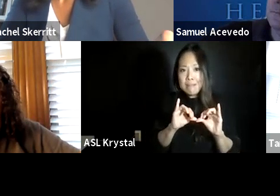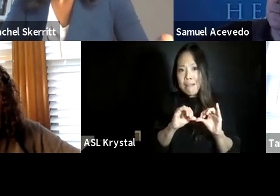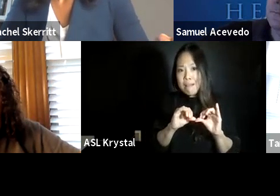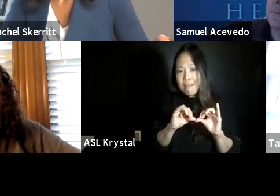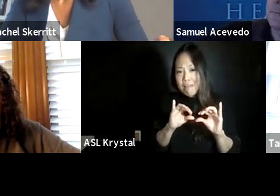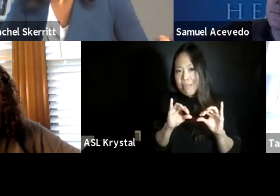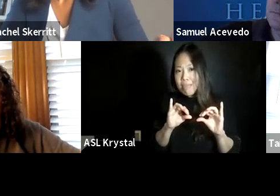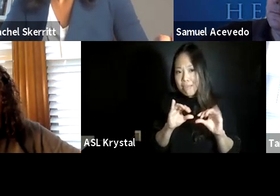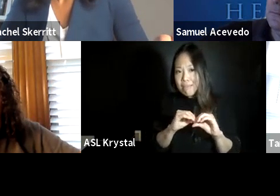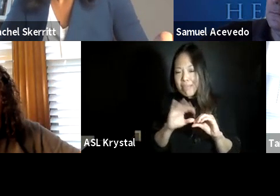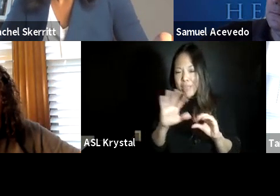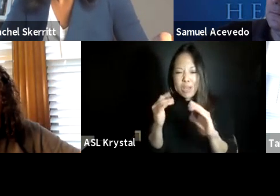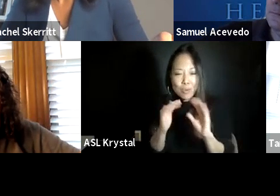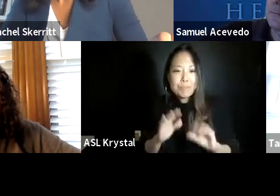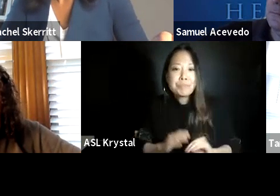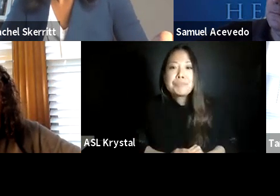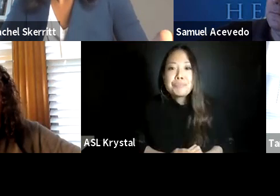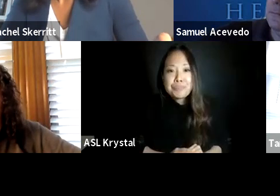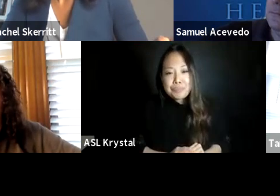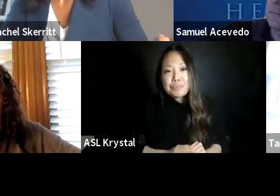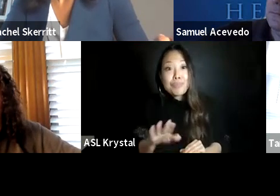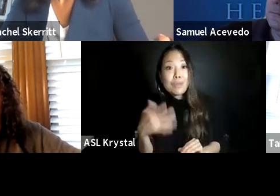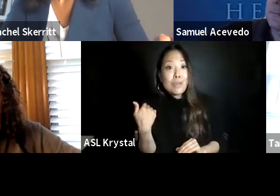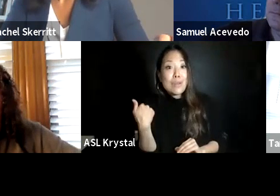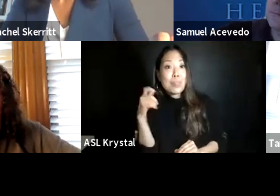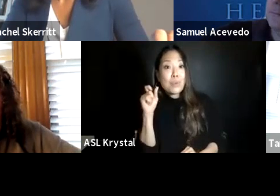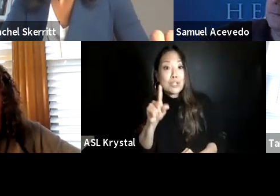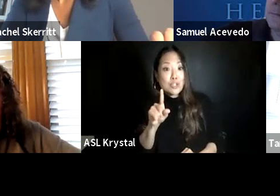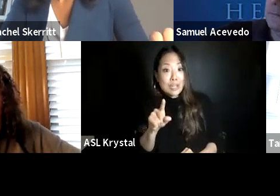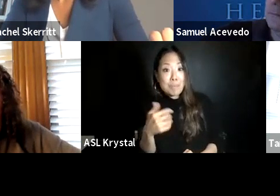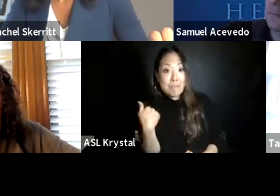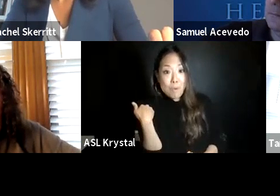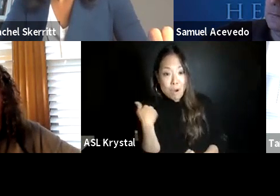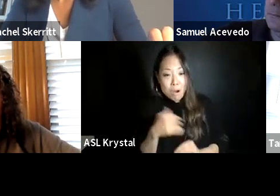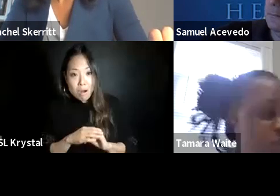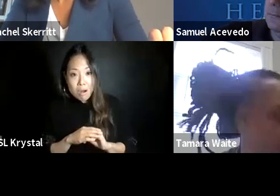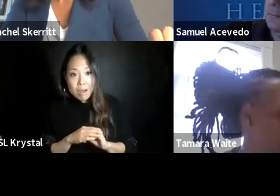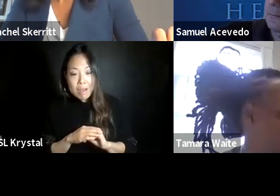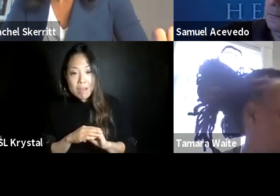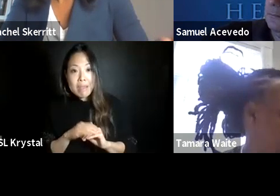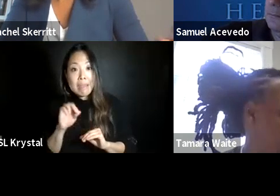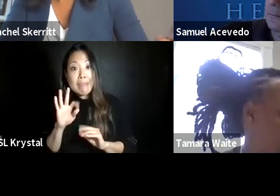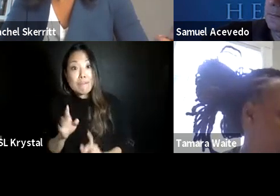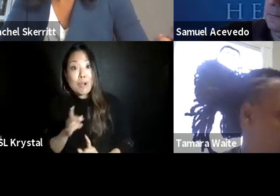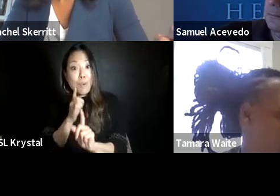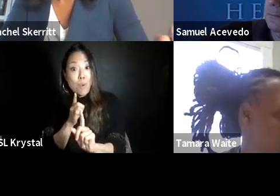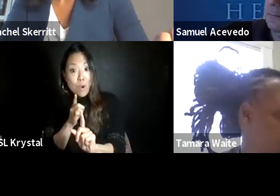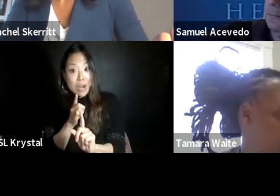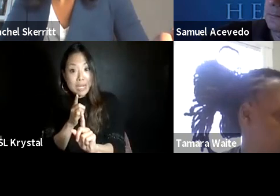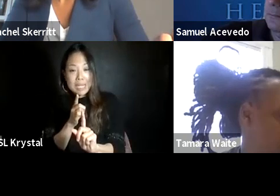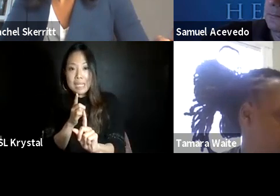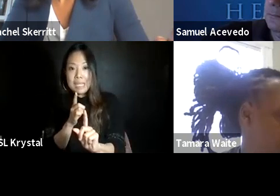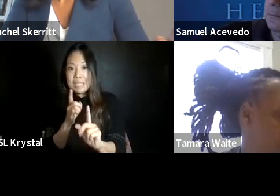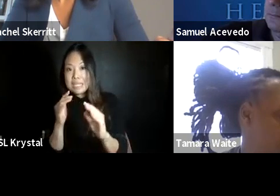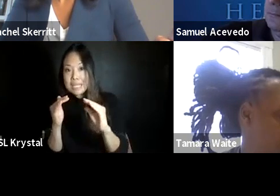about like, well, how come you weren't able to get, if we're working toward equal distribution of the seats across